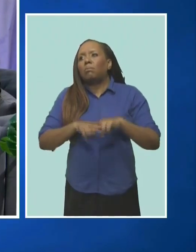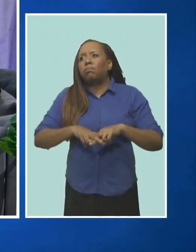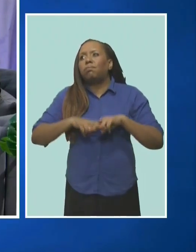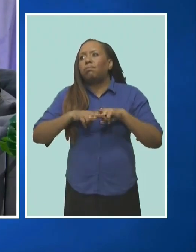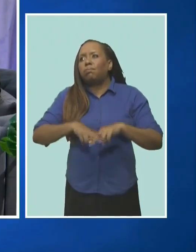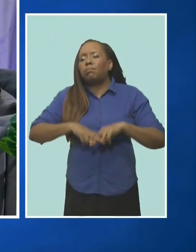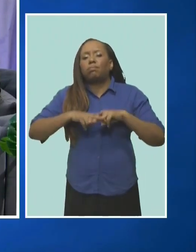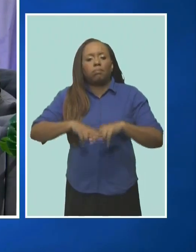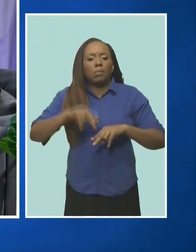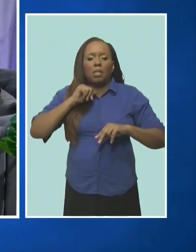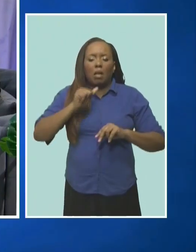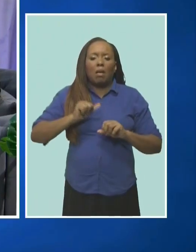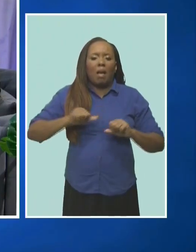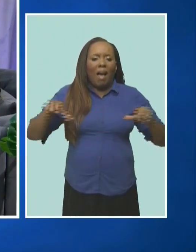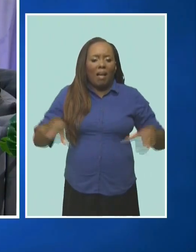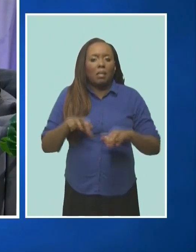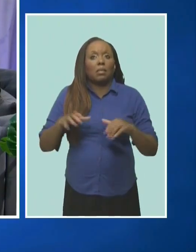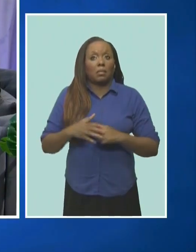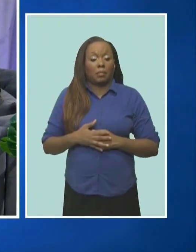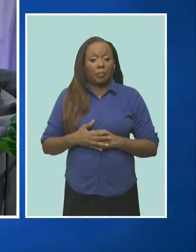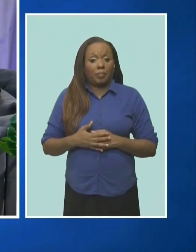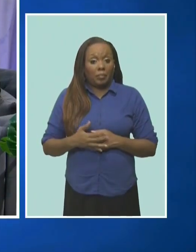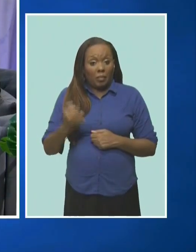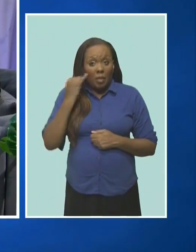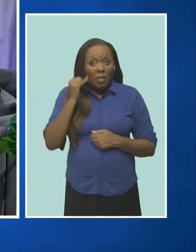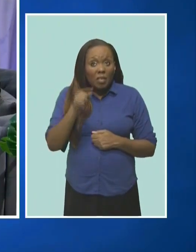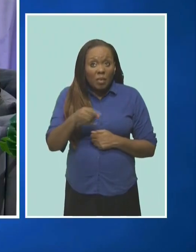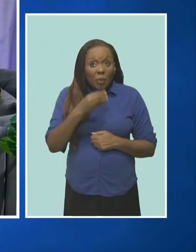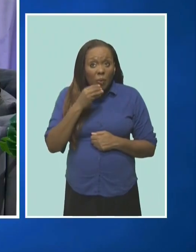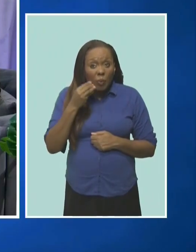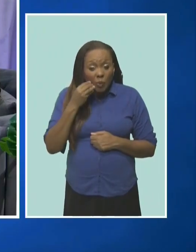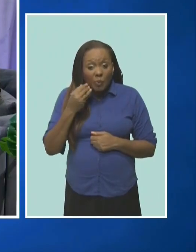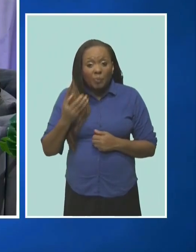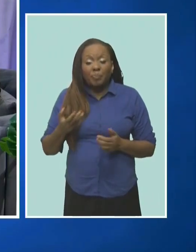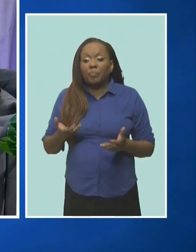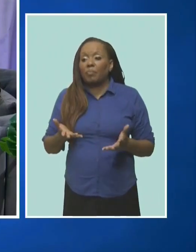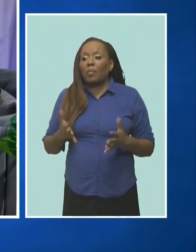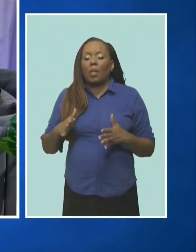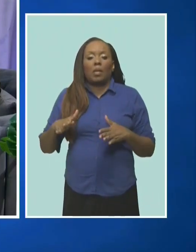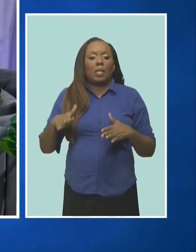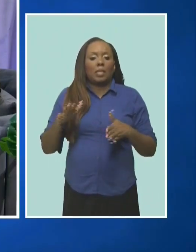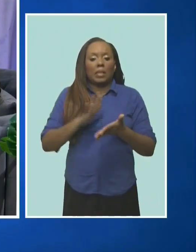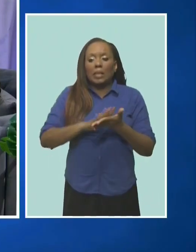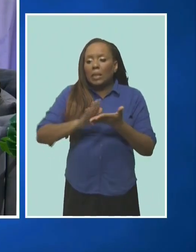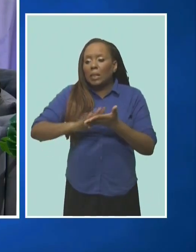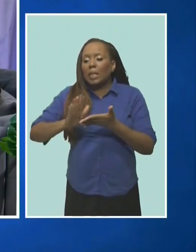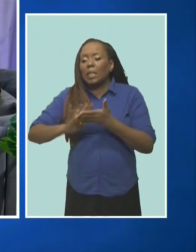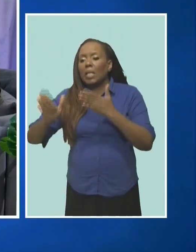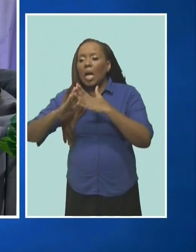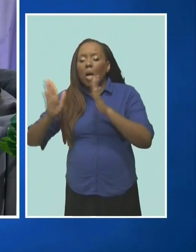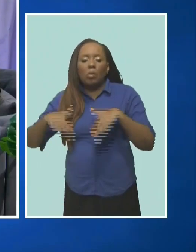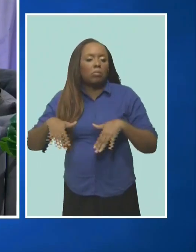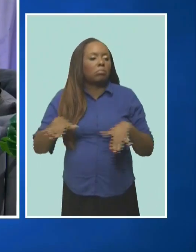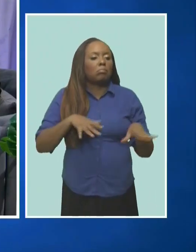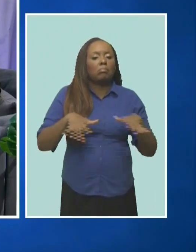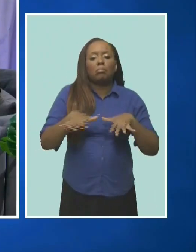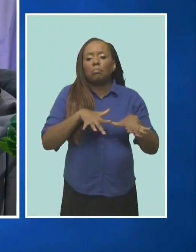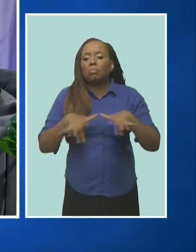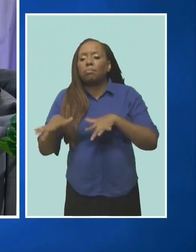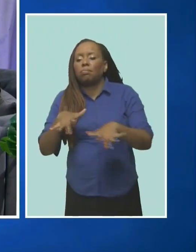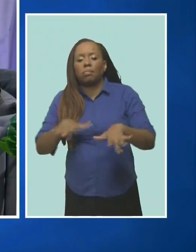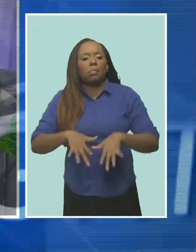not physically active. Those who are at home, and as you said, doing a little bit of housework and so on, but you still need to have that